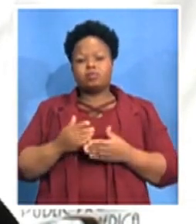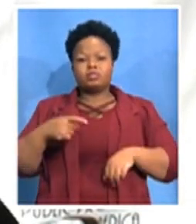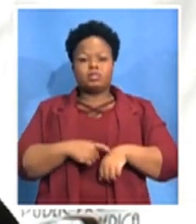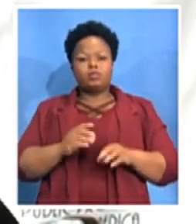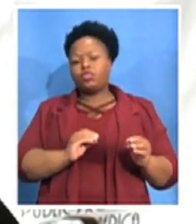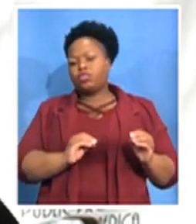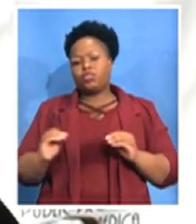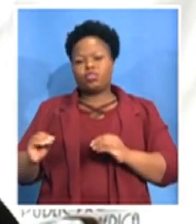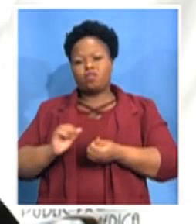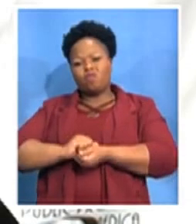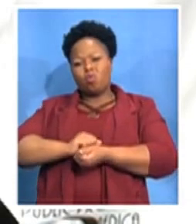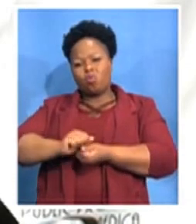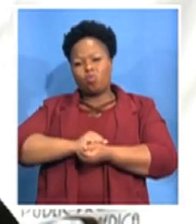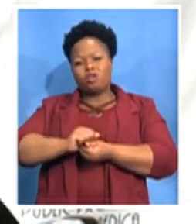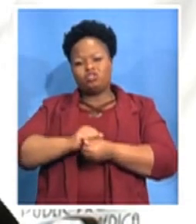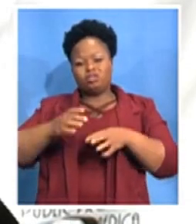hospitals.